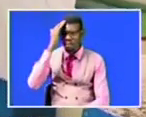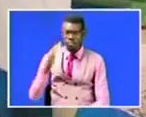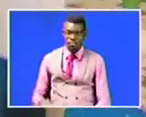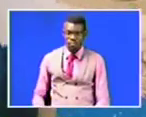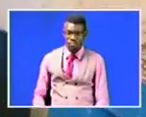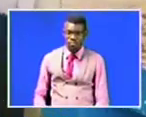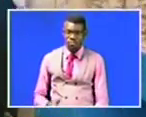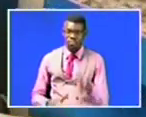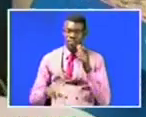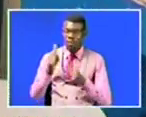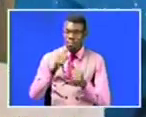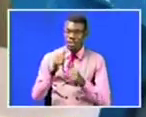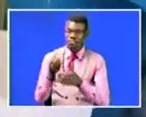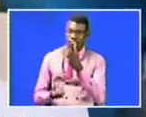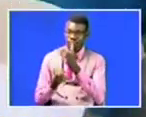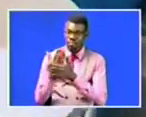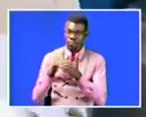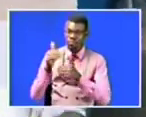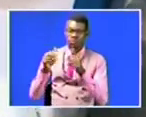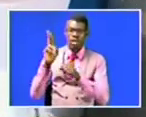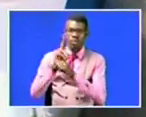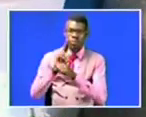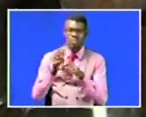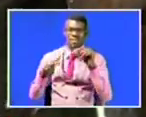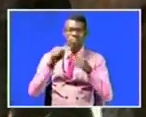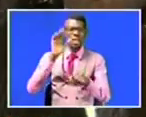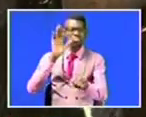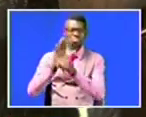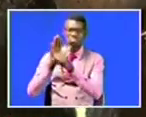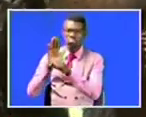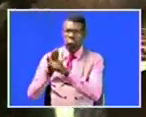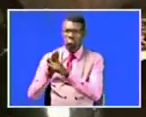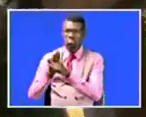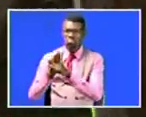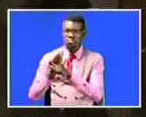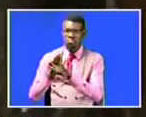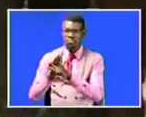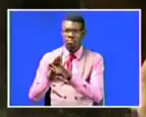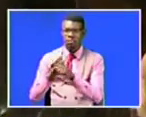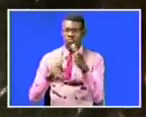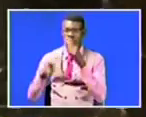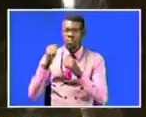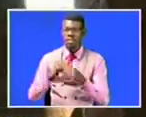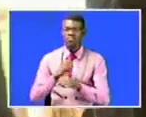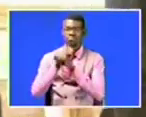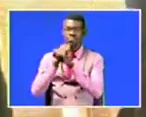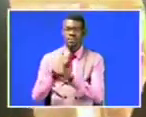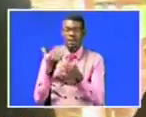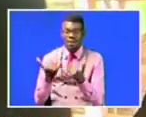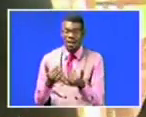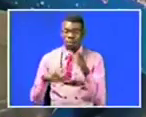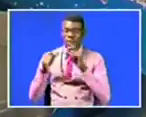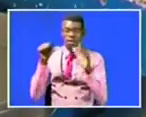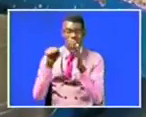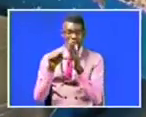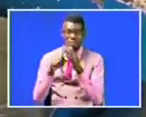production process and use of too much preservatives to make milk stay fresh longer is now turning milk to be a health hazard and